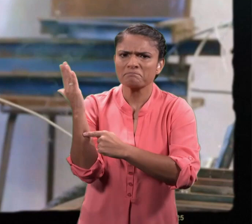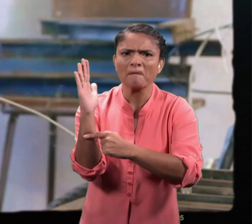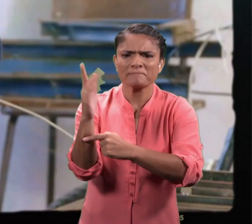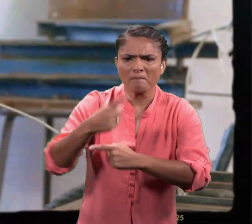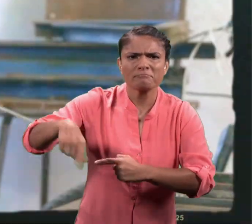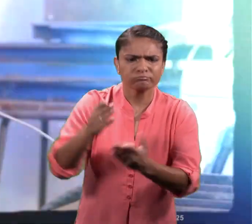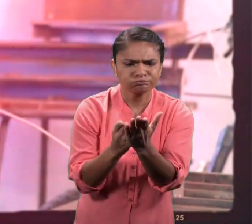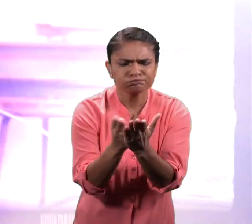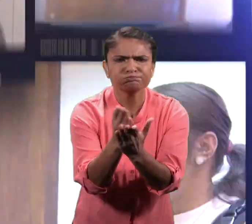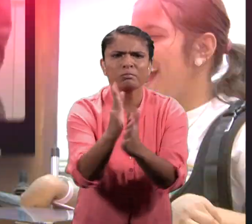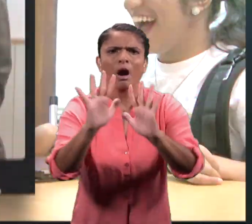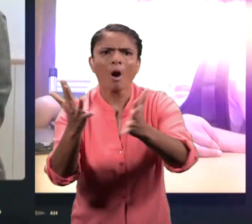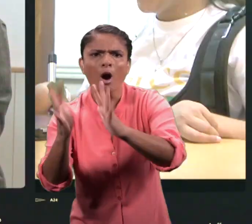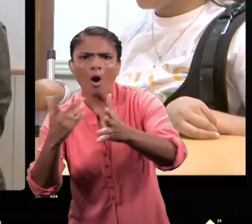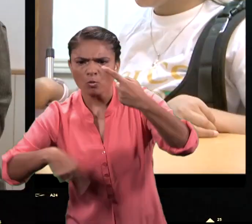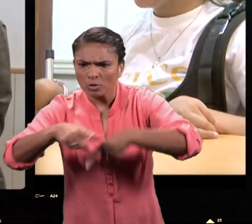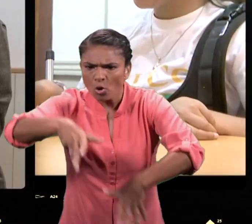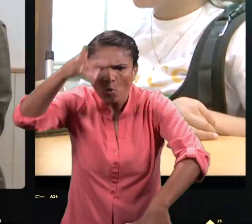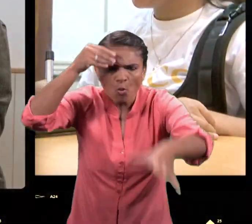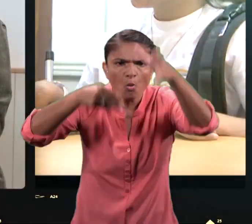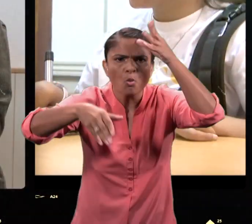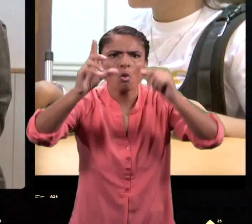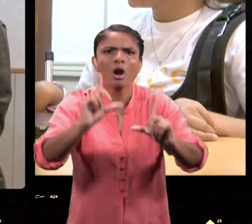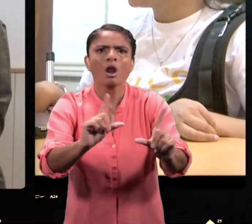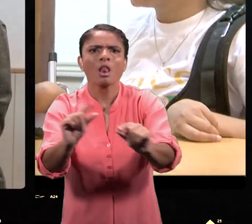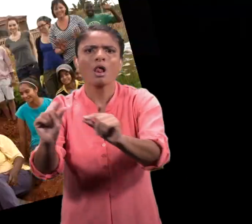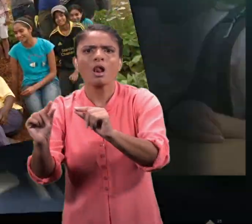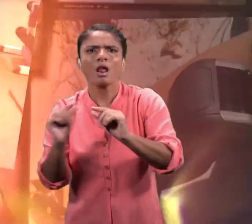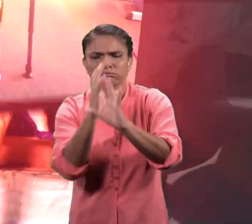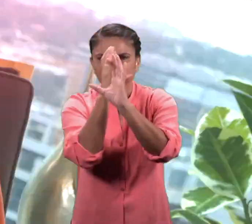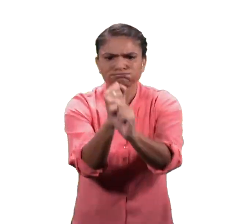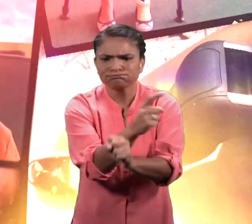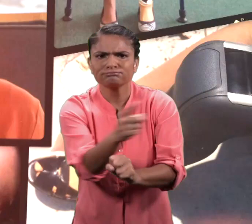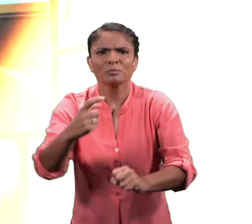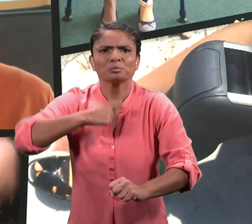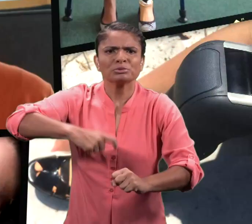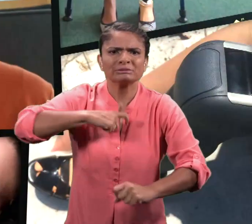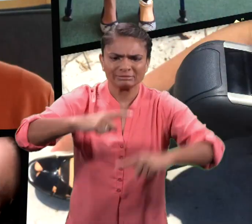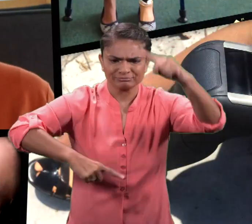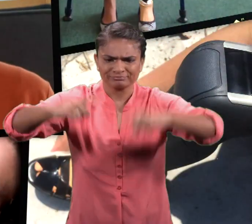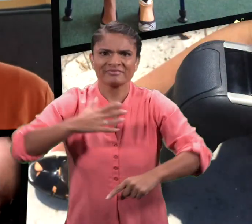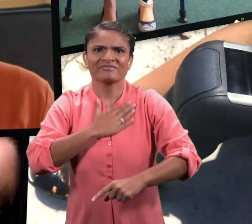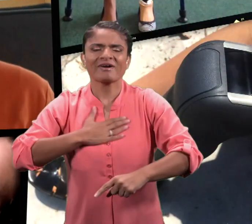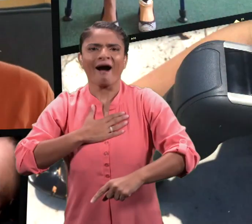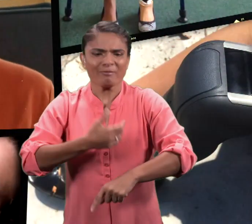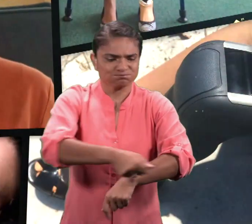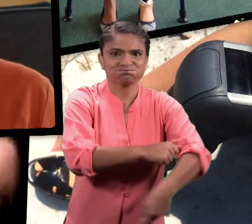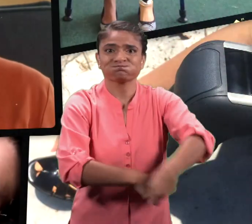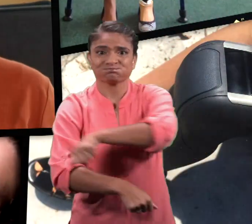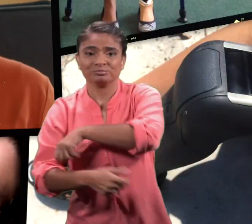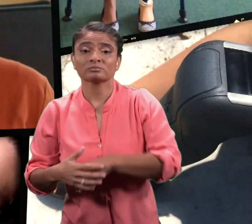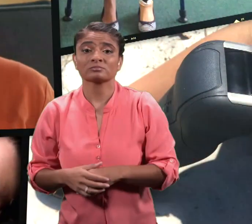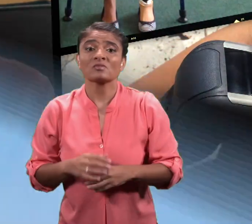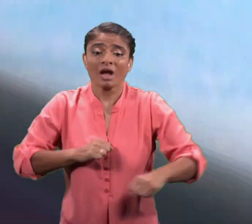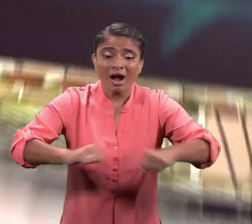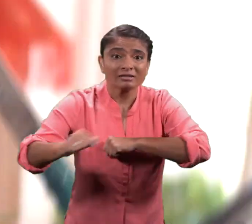with disabilities, taking you on a journey with valuable life lessons and intriguing personalities, leaving you ready for action. Activated